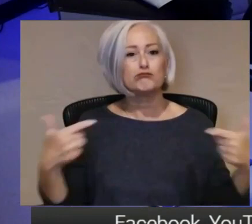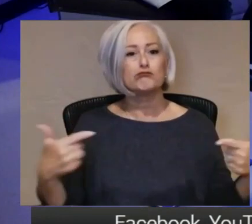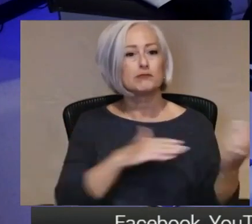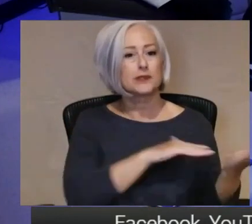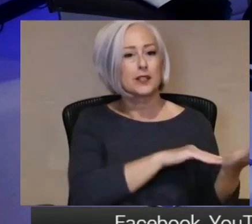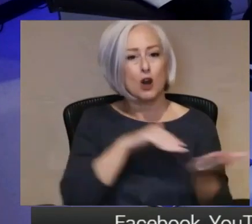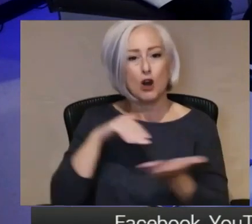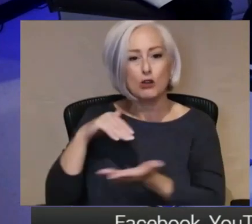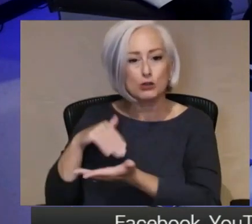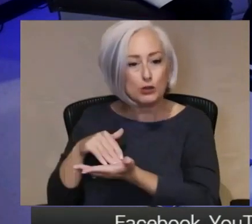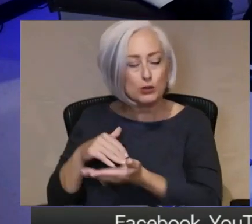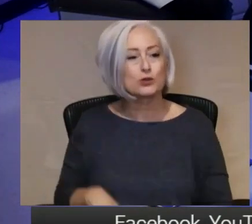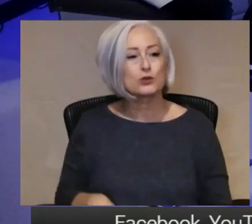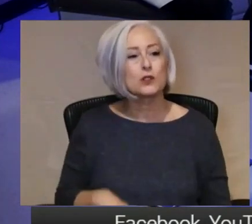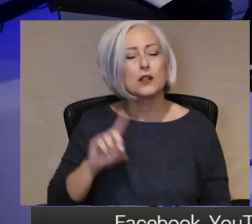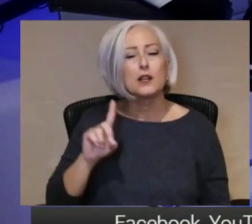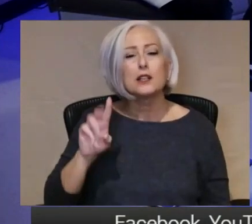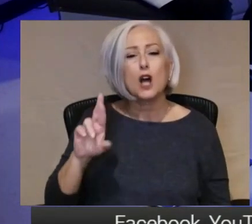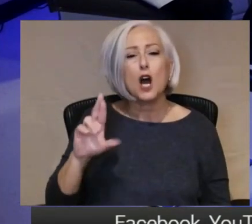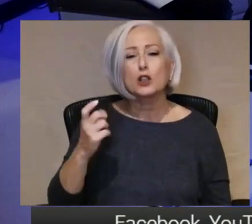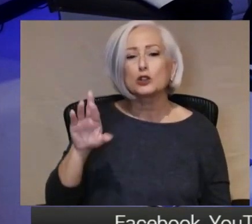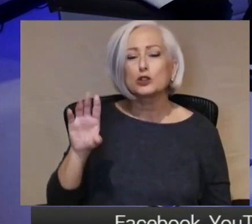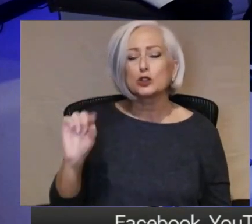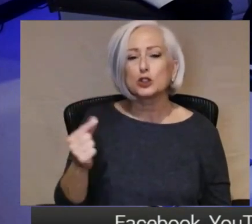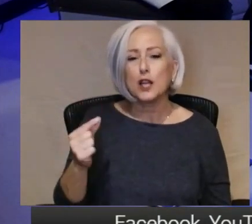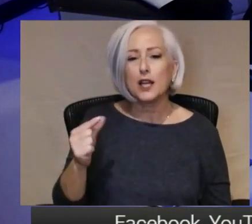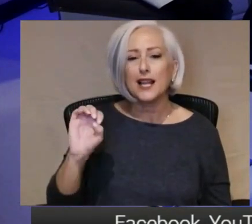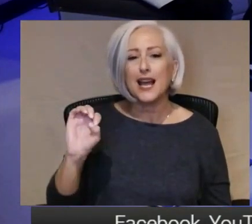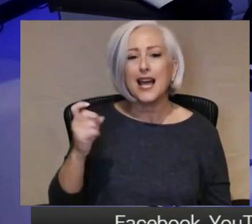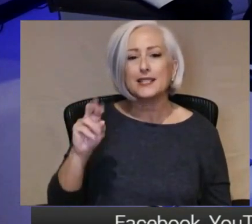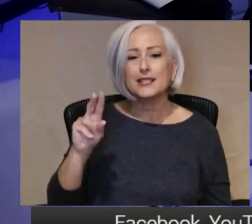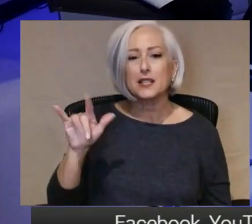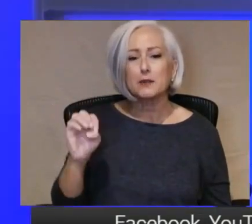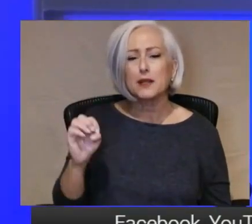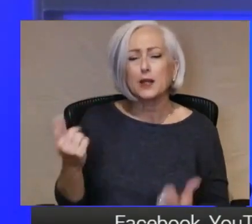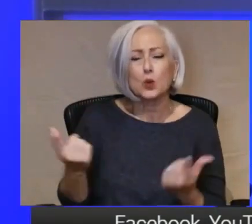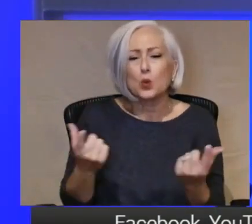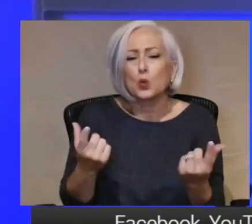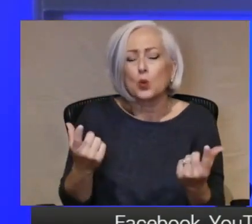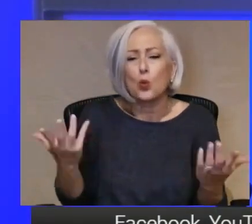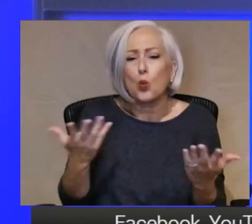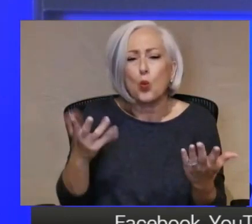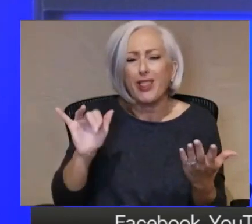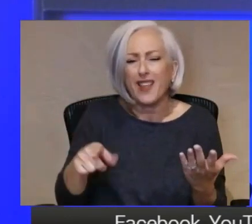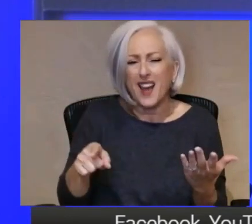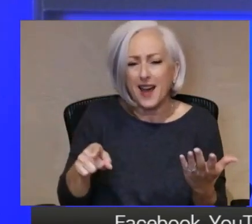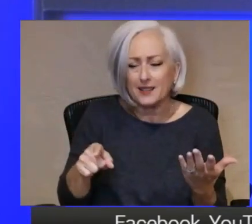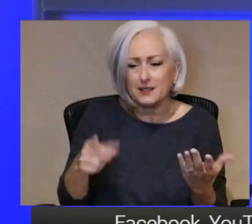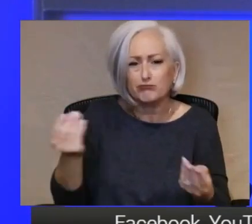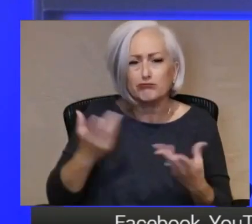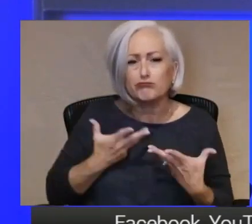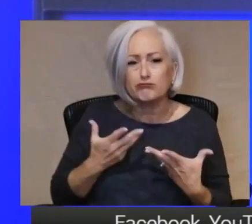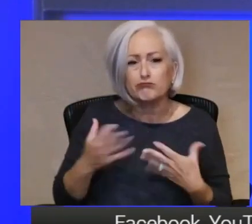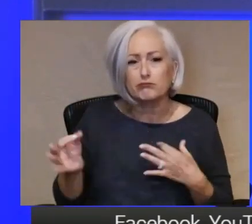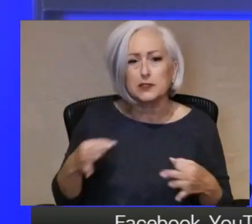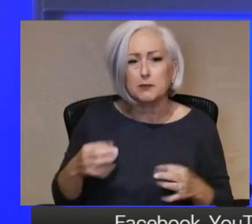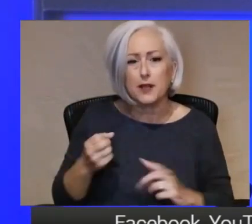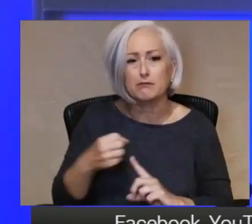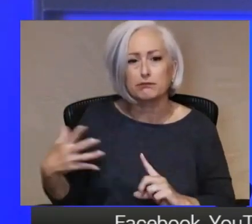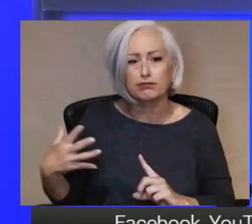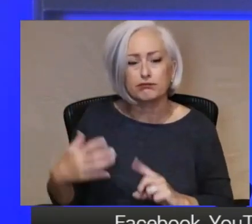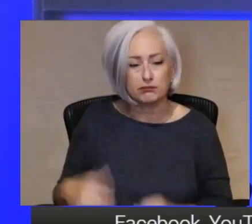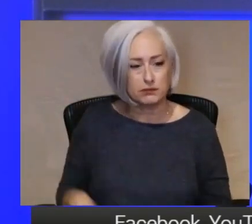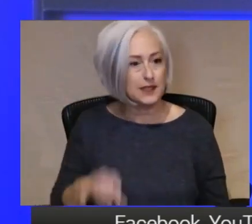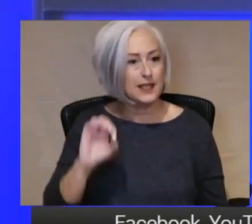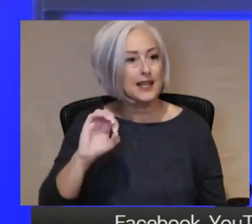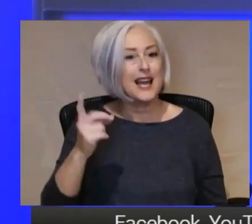to us what X-Plate is, how the treatment works. Kind of go through this a little bit for us. Okay, sure. So X-Plate is the